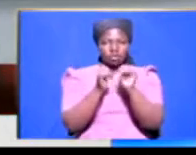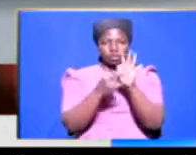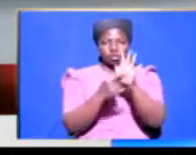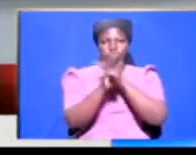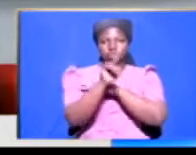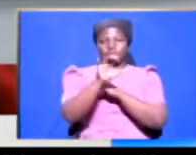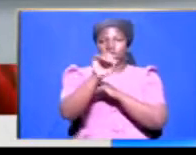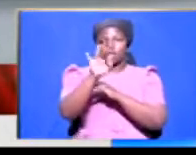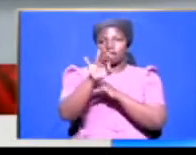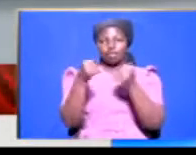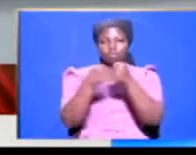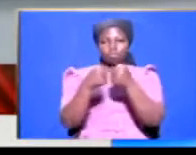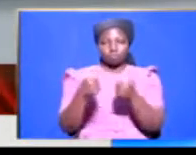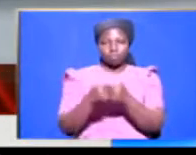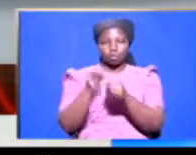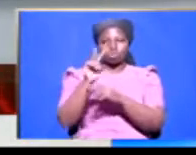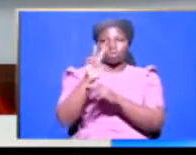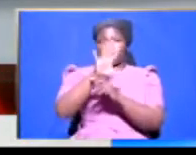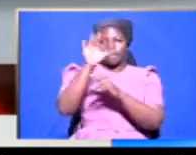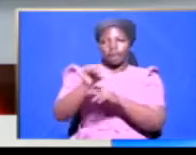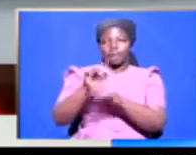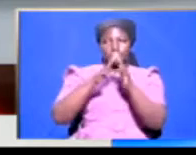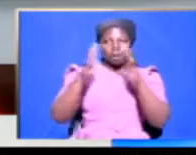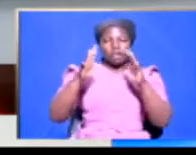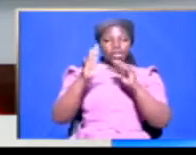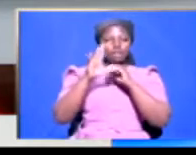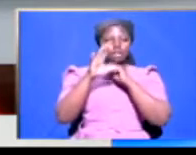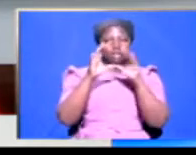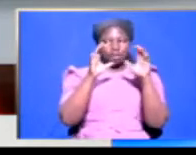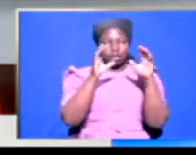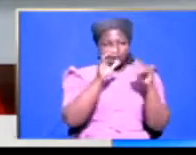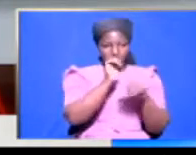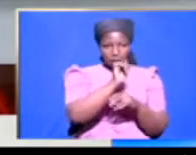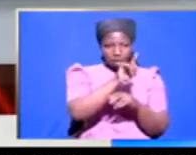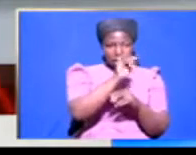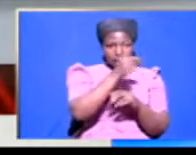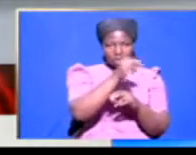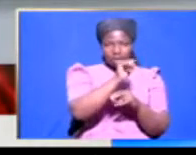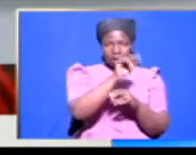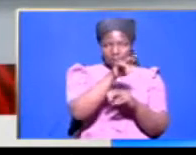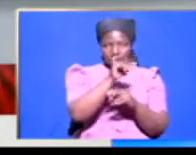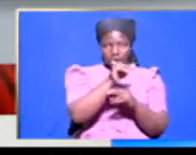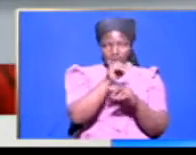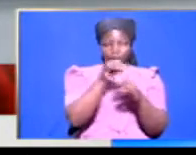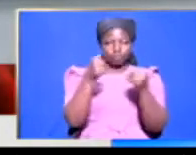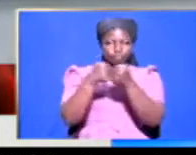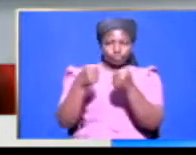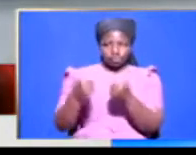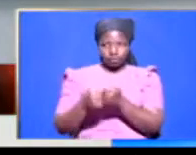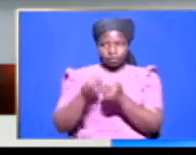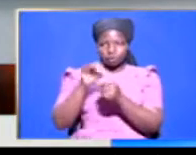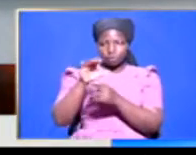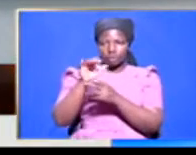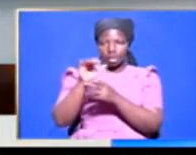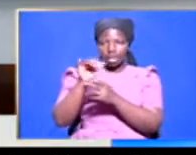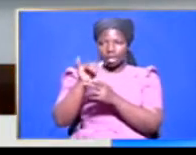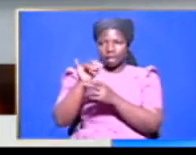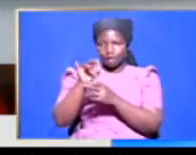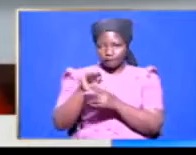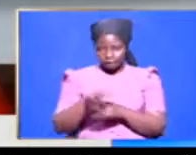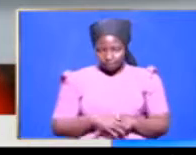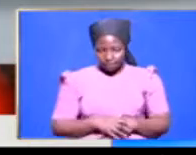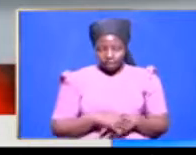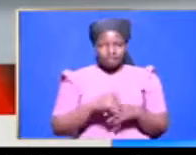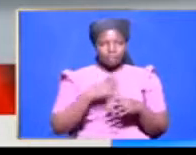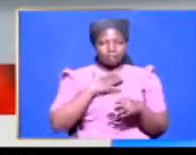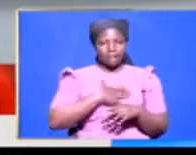match, beating two of Africa's biggest giants, that is Al Ahly versus Kaizer Chiefs. For more updates, of course, stay tuned in to